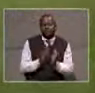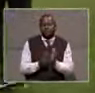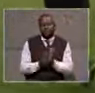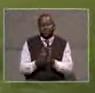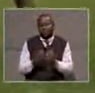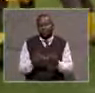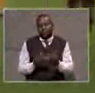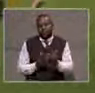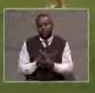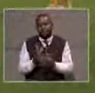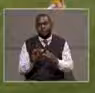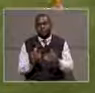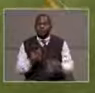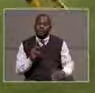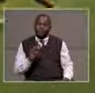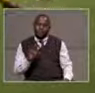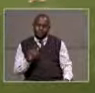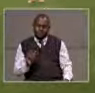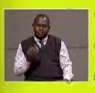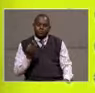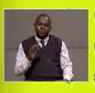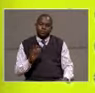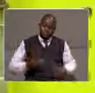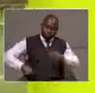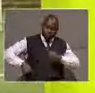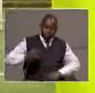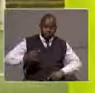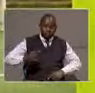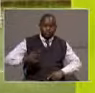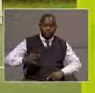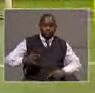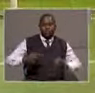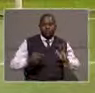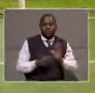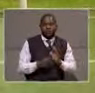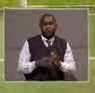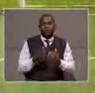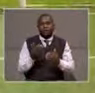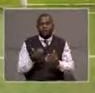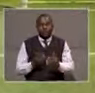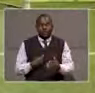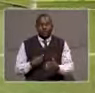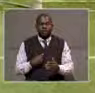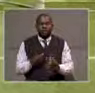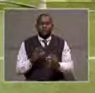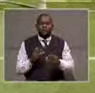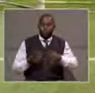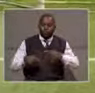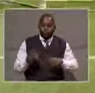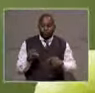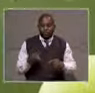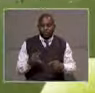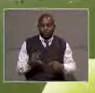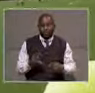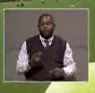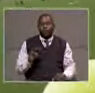to go through. If KCCA FC wins an aggregate, they will have to face the winner between